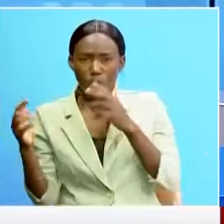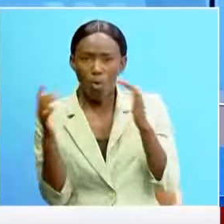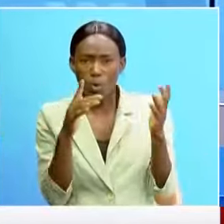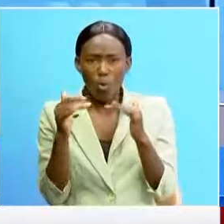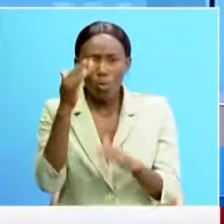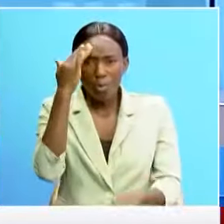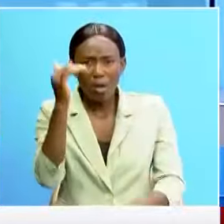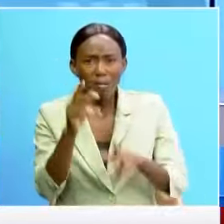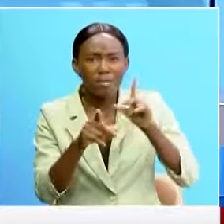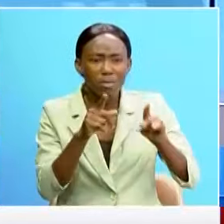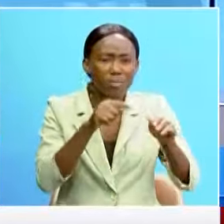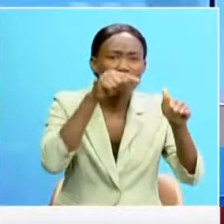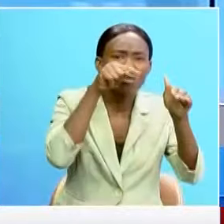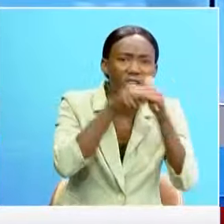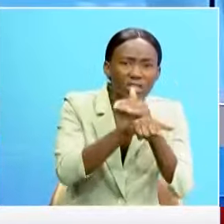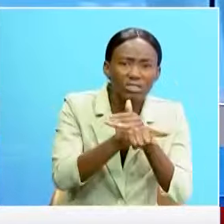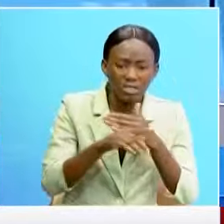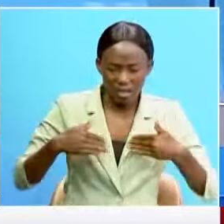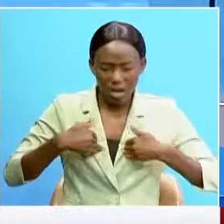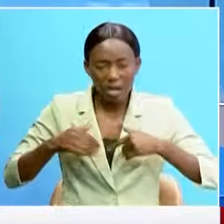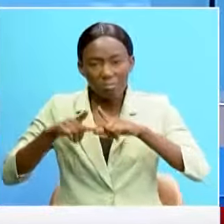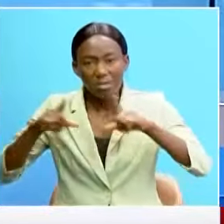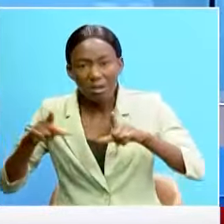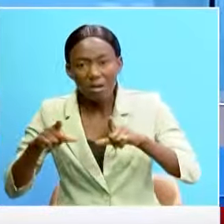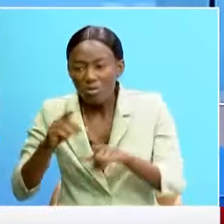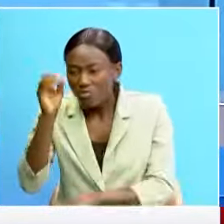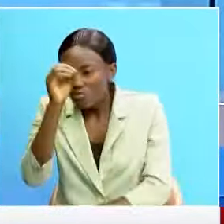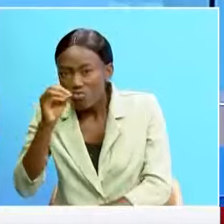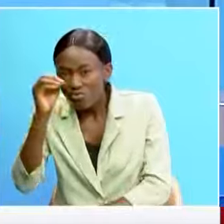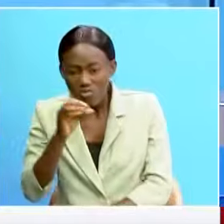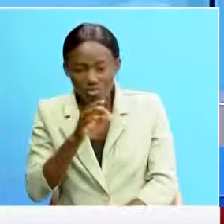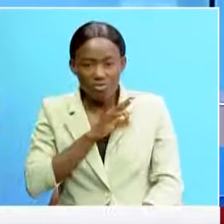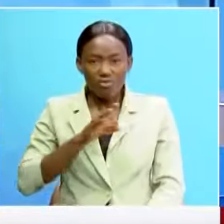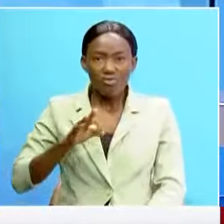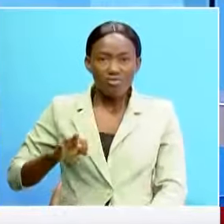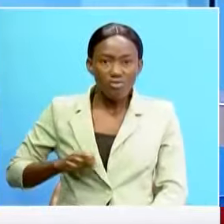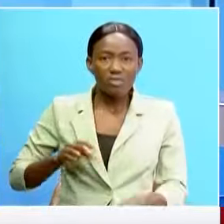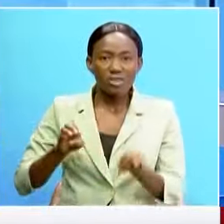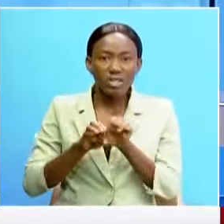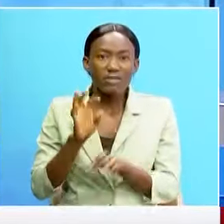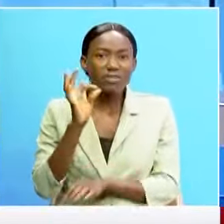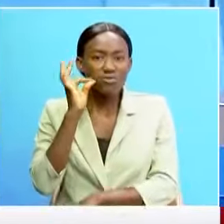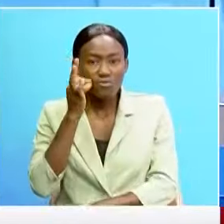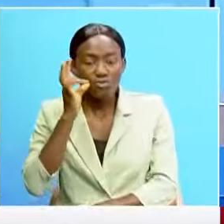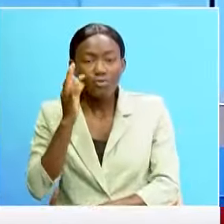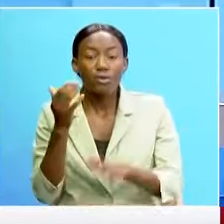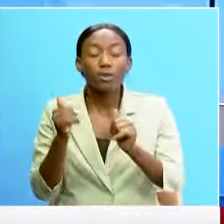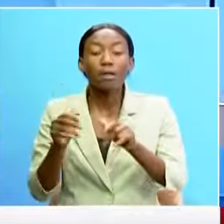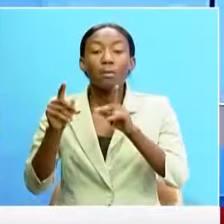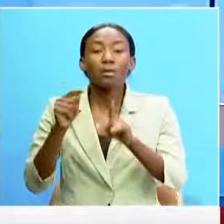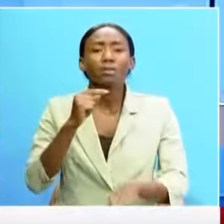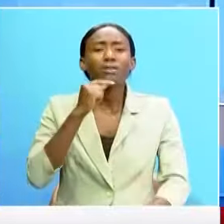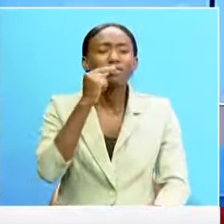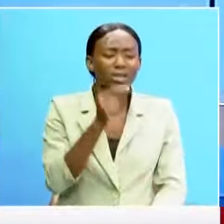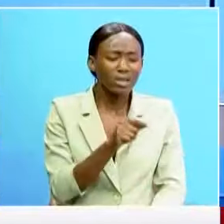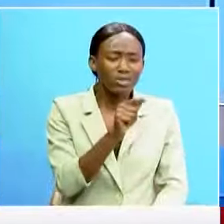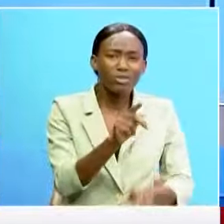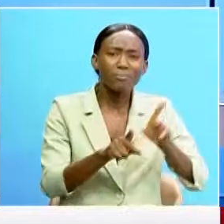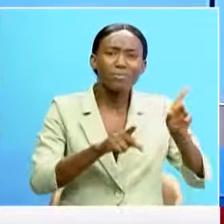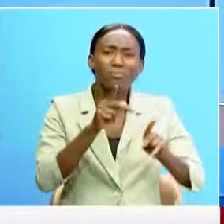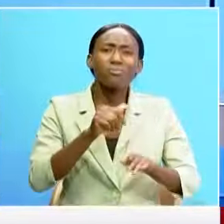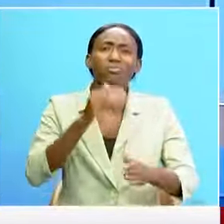are invading the animal spaces by fetching for wild fruits. Mr. Monga advised people to desist encroaching